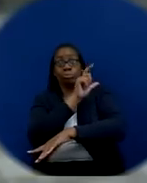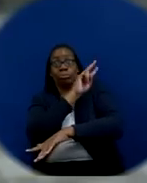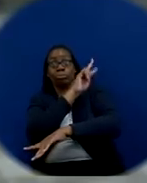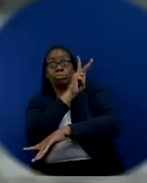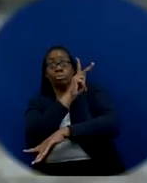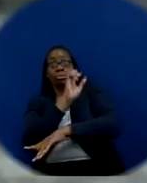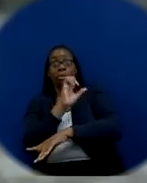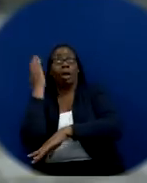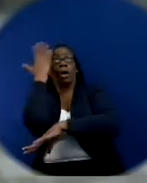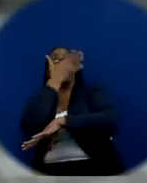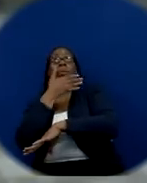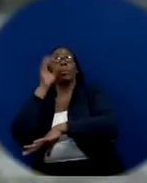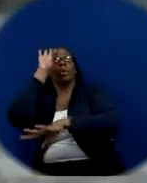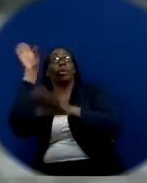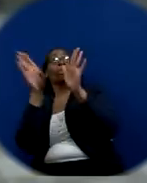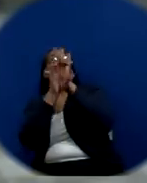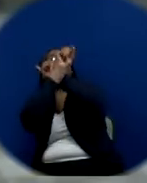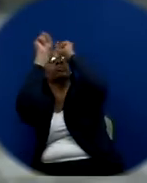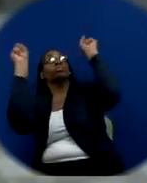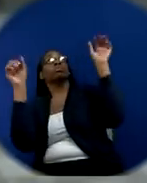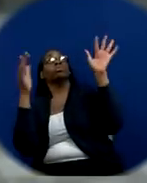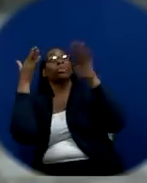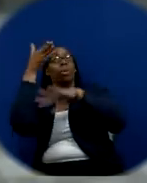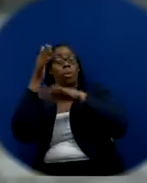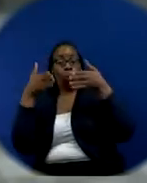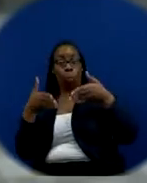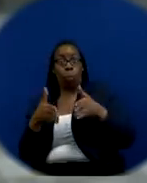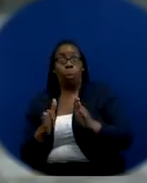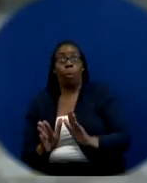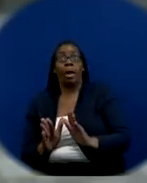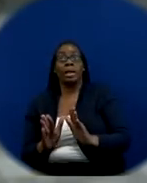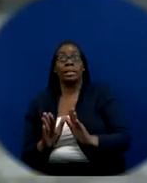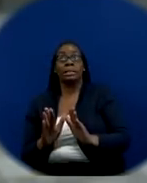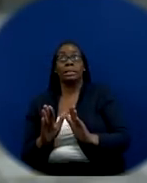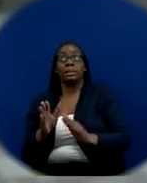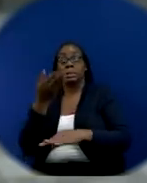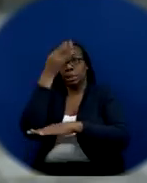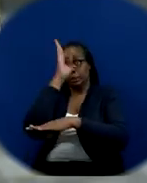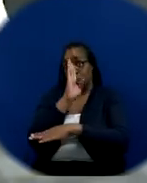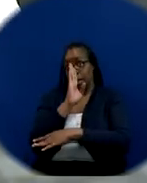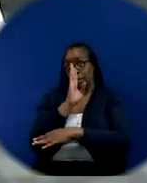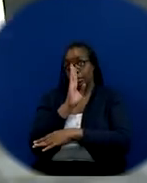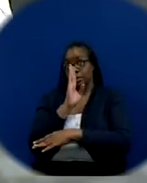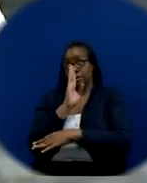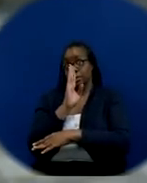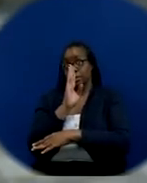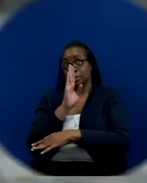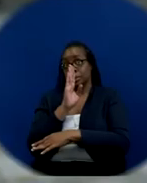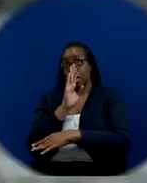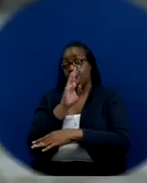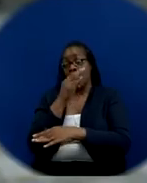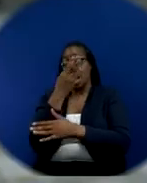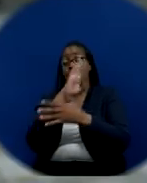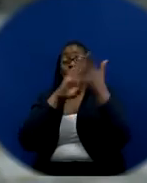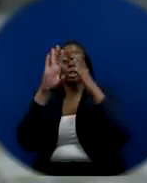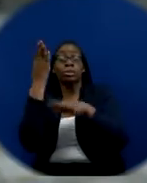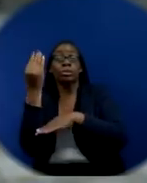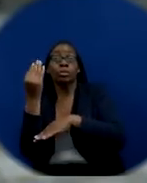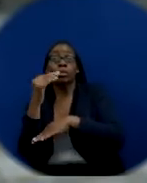beautiful picture of the will and ways of God. Luke chapter 14 helps us